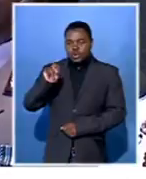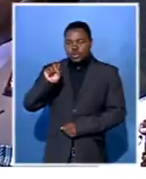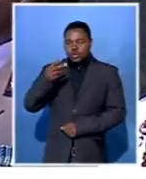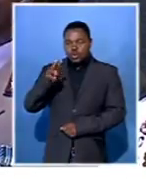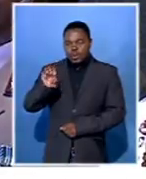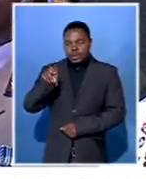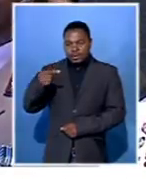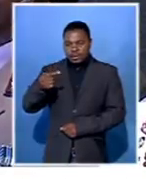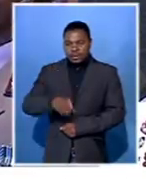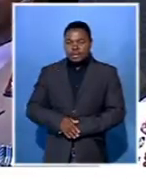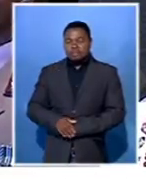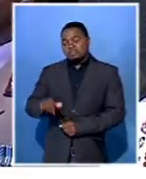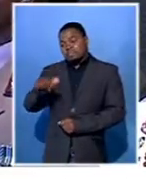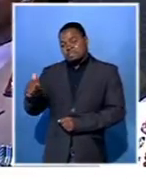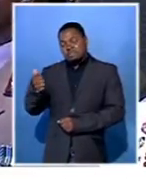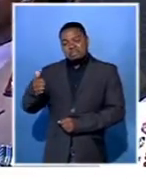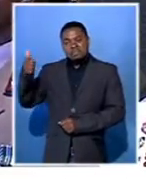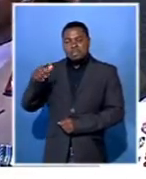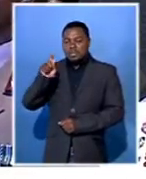Master Warrant Officer Tsotetsi,